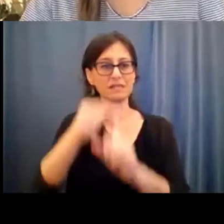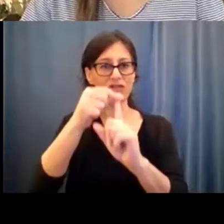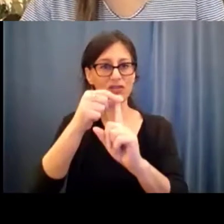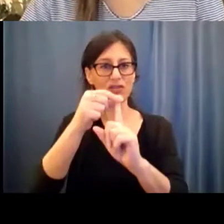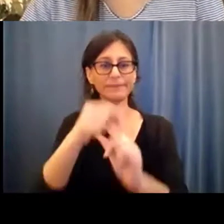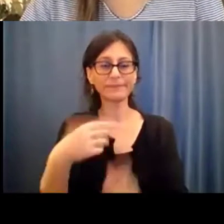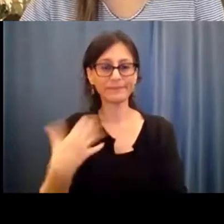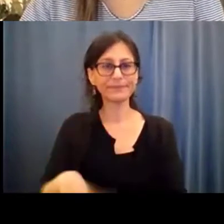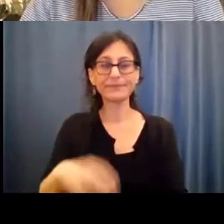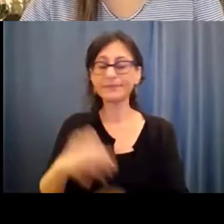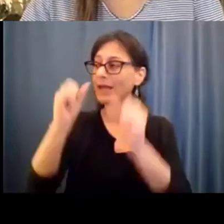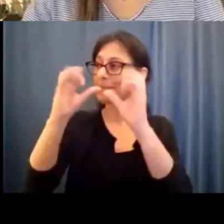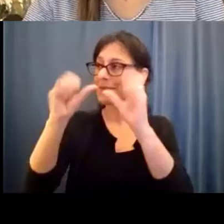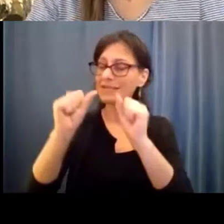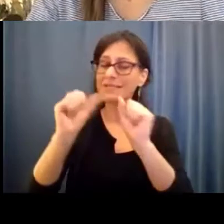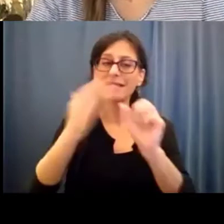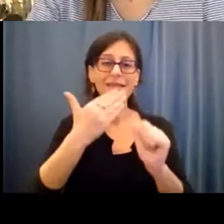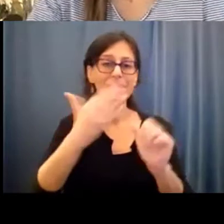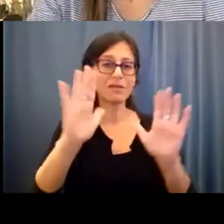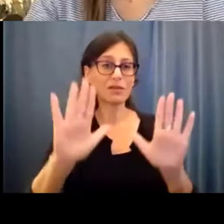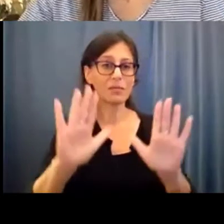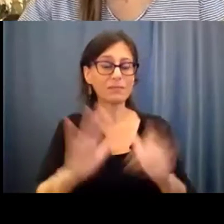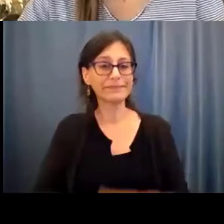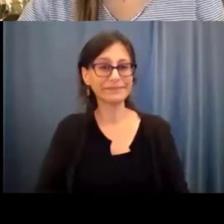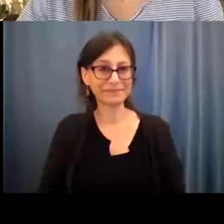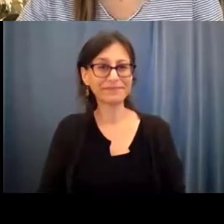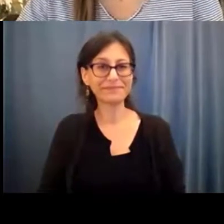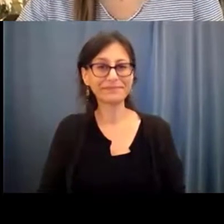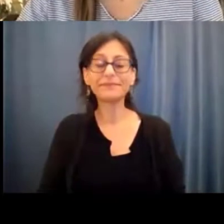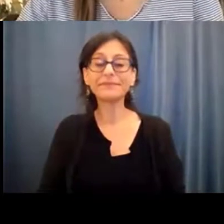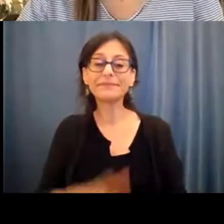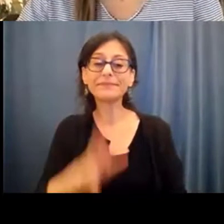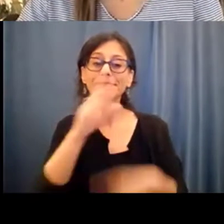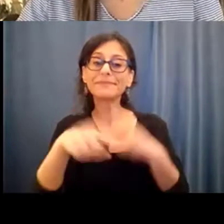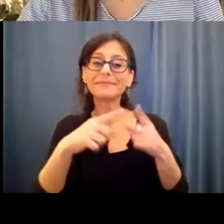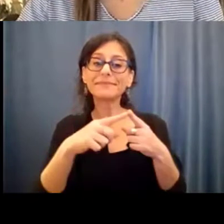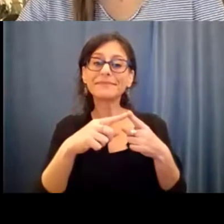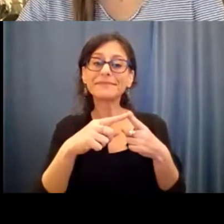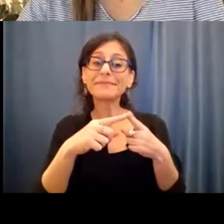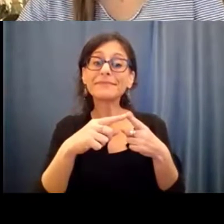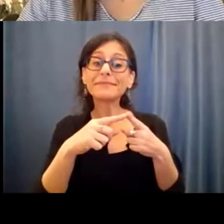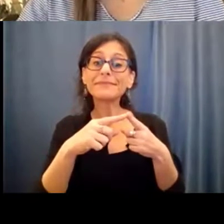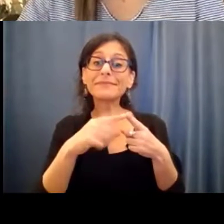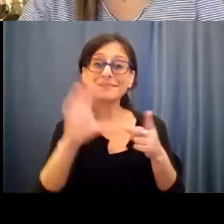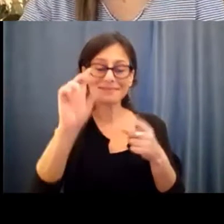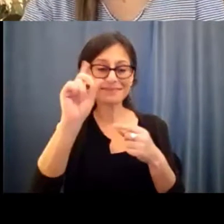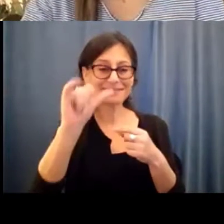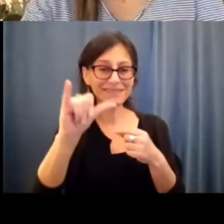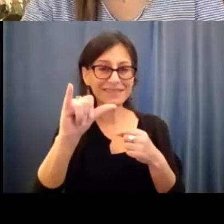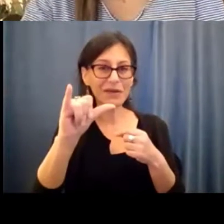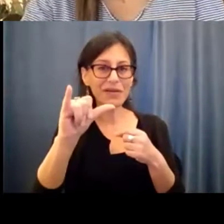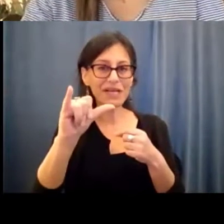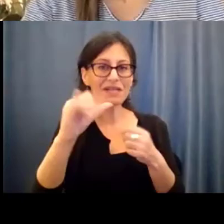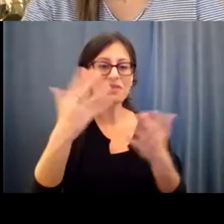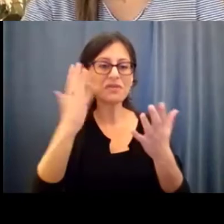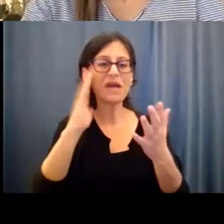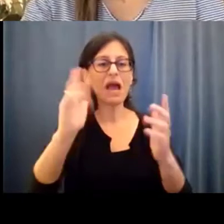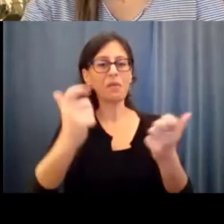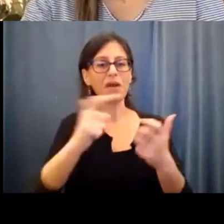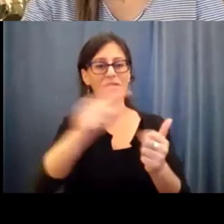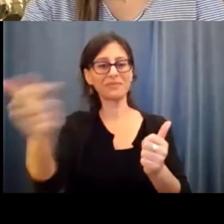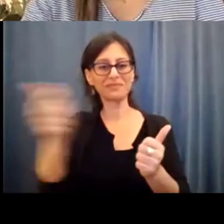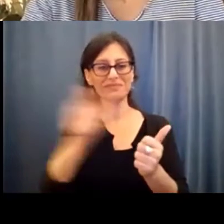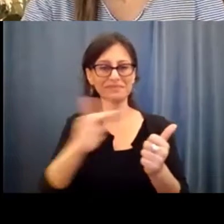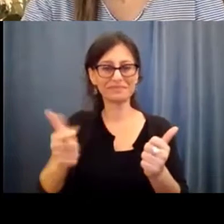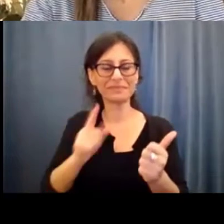That's amazing. Well, thank you so much. And talking about big team of people, Cody, let's give everybody else